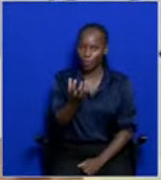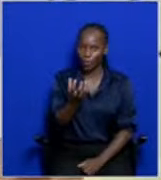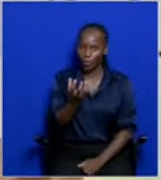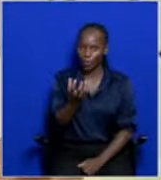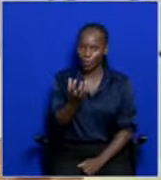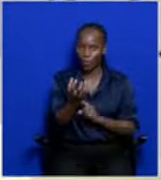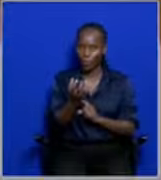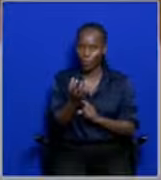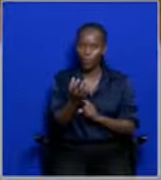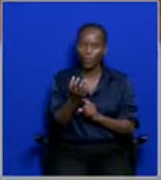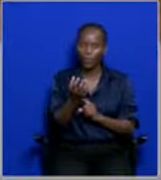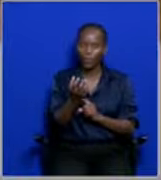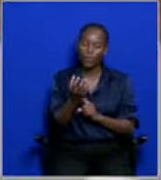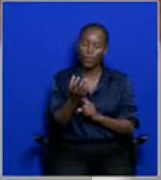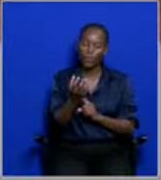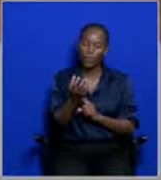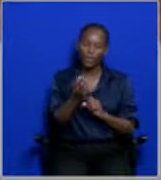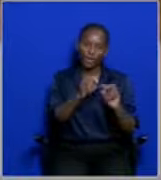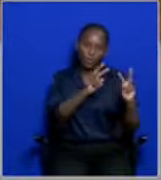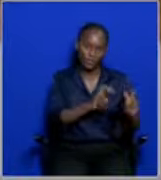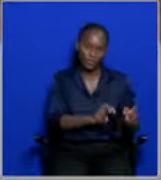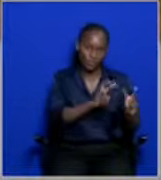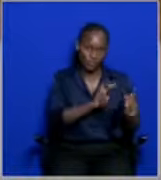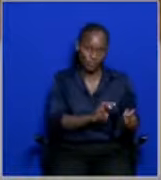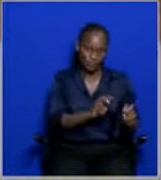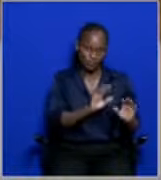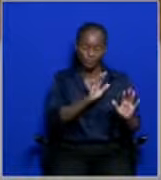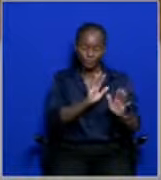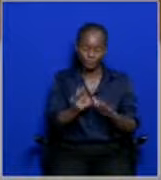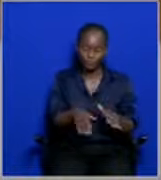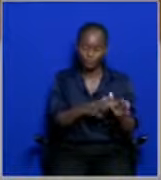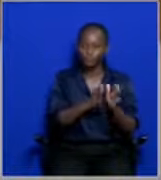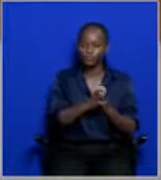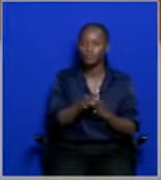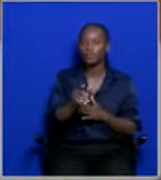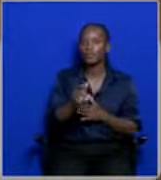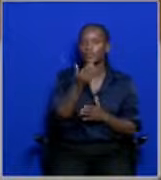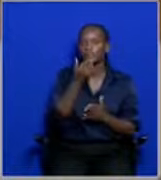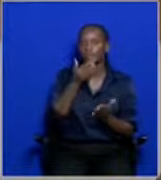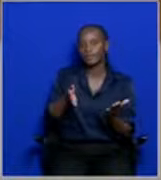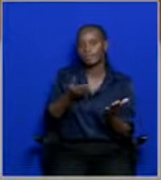If you could turn to page 16 of your statement.